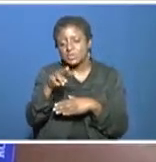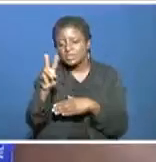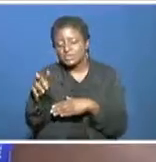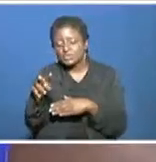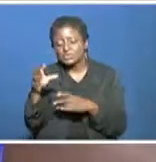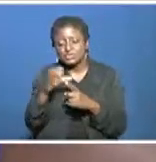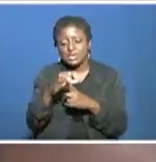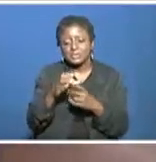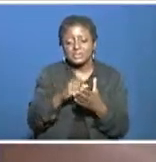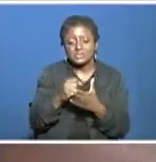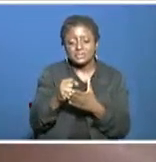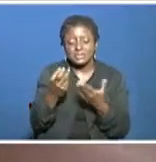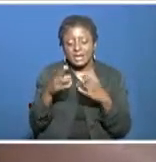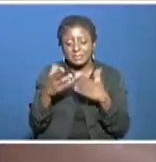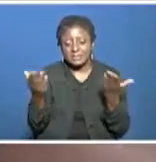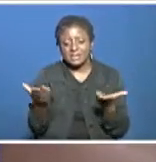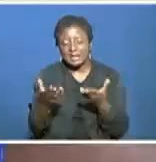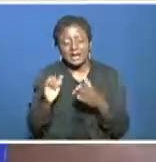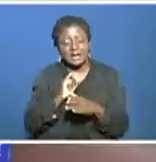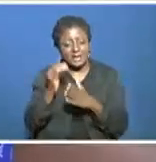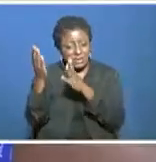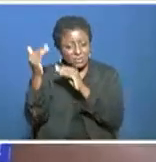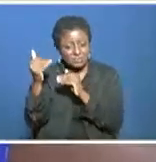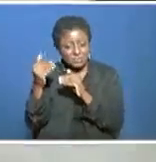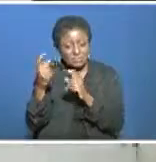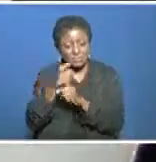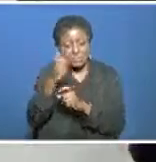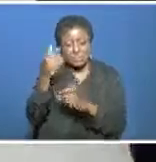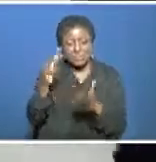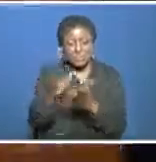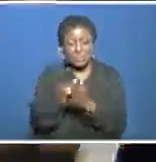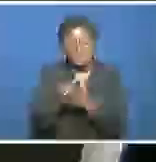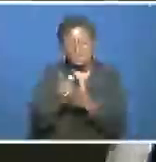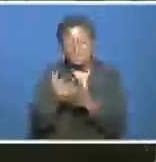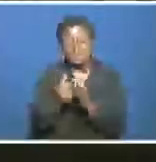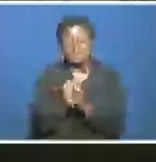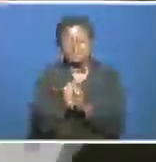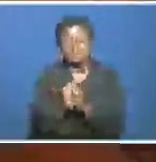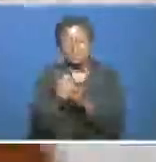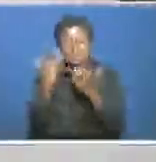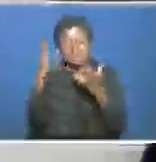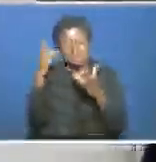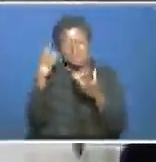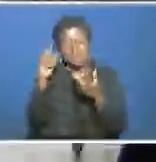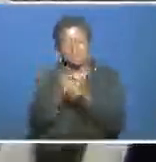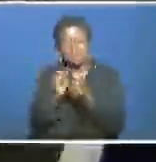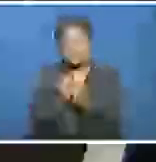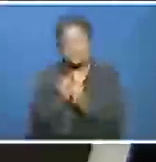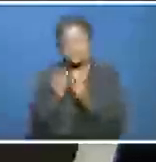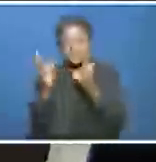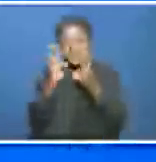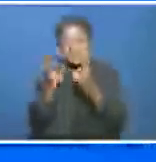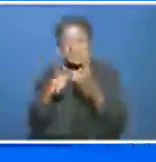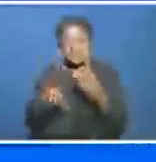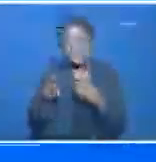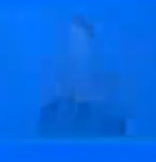then from there on it's lasers and maybe windsurfing. And that's been your look at sports. A check on weather when we